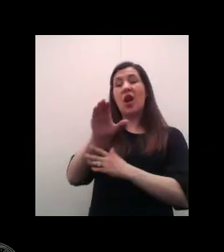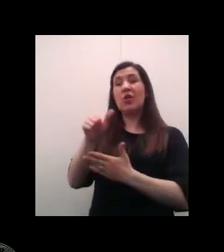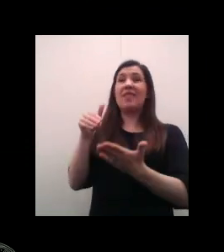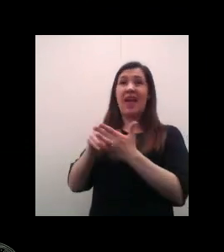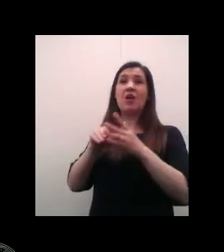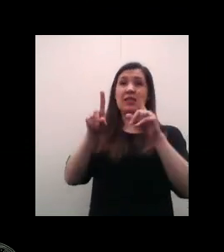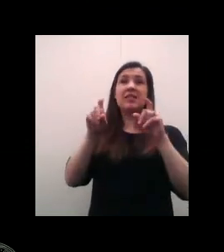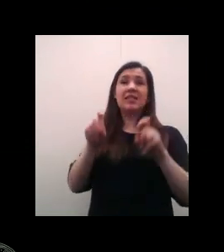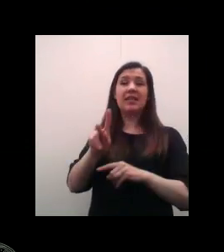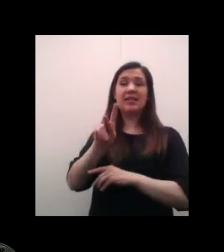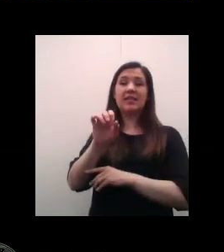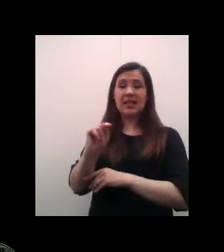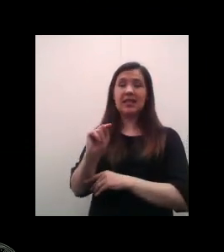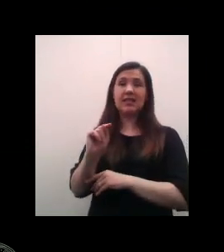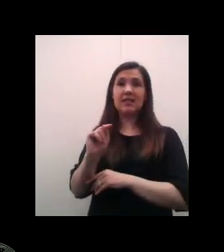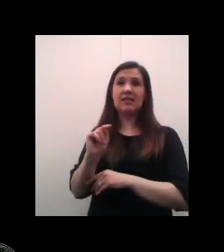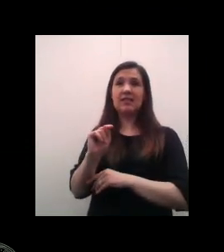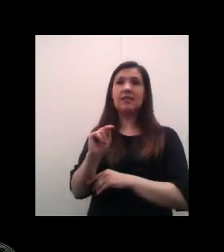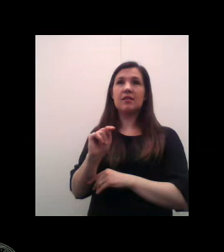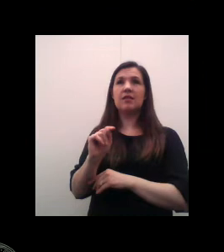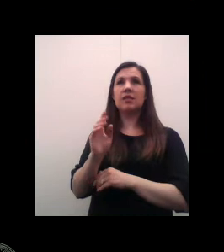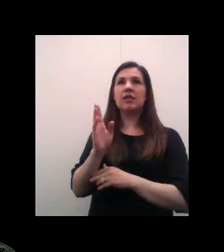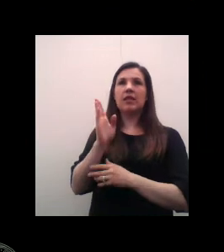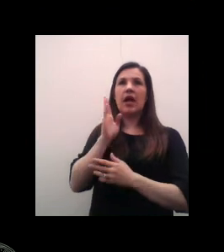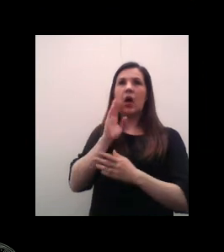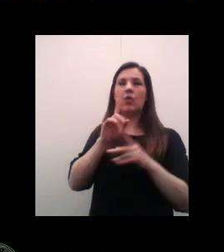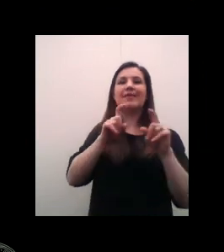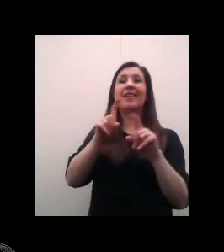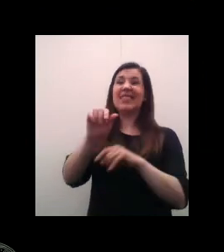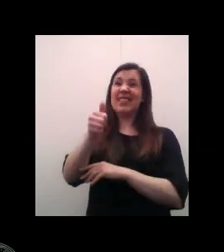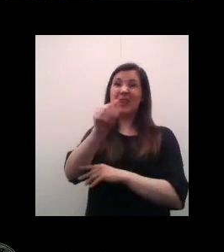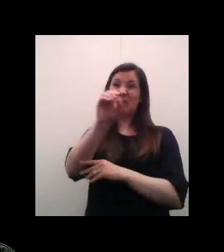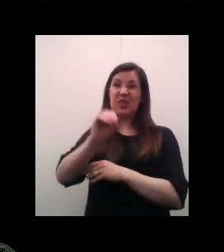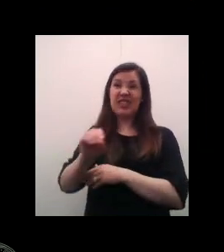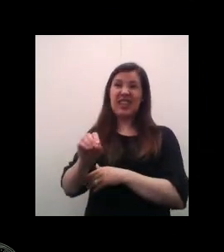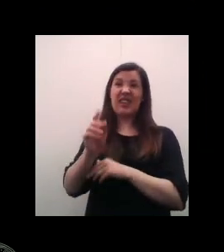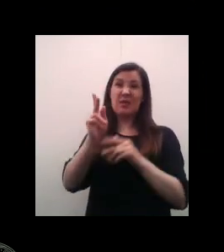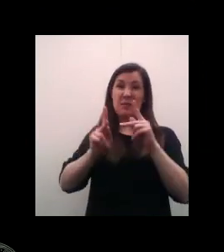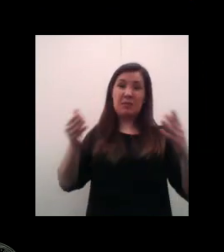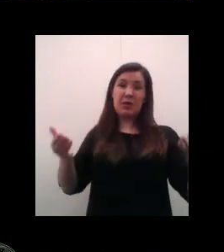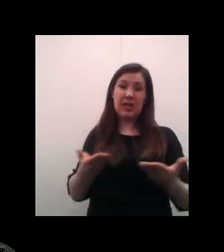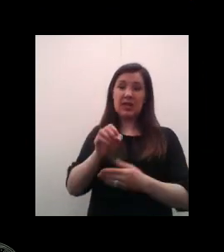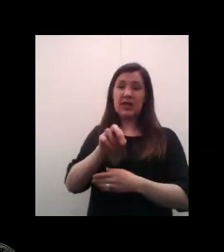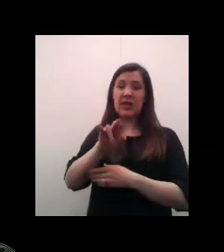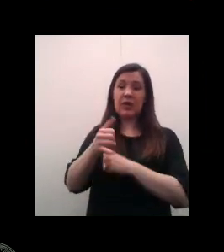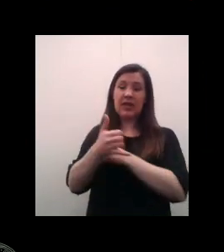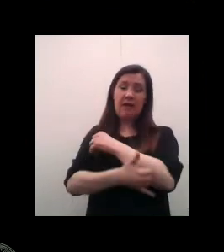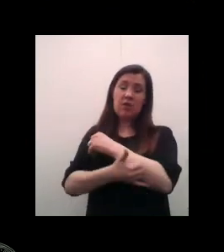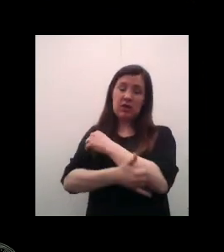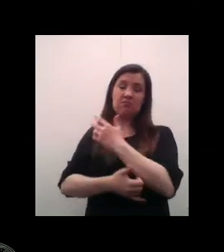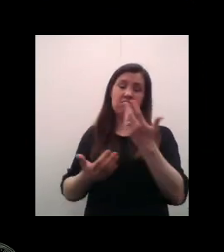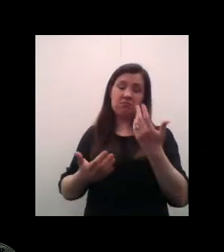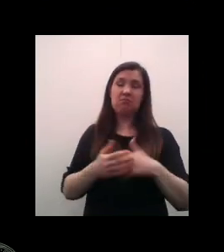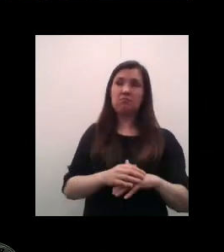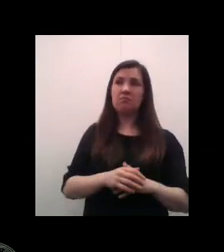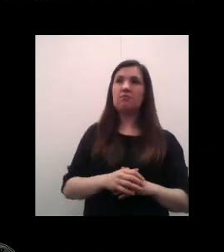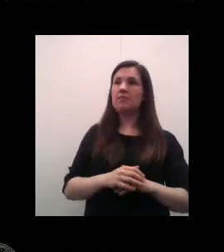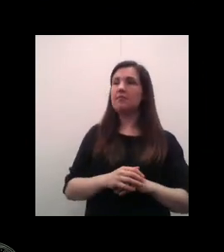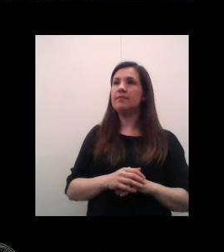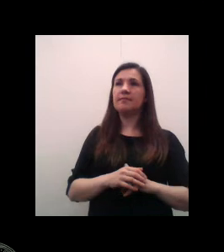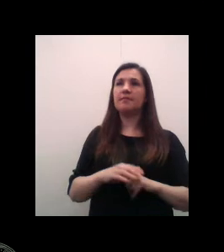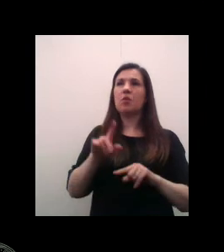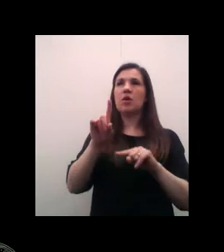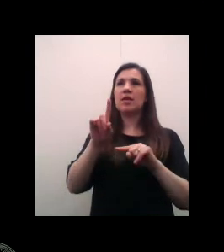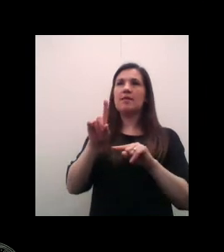test kits. That would basically get us through 10% of the population of Erie County, a little bit more than that. I don't think we can